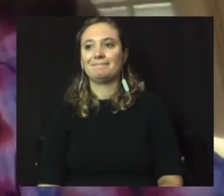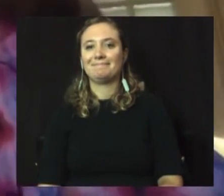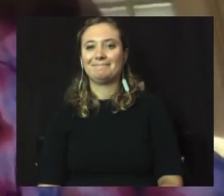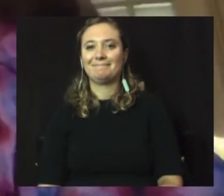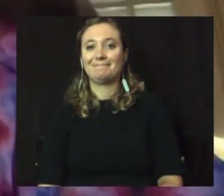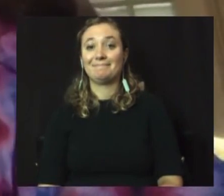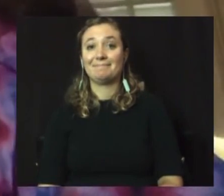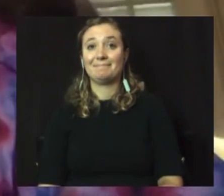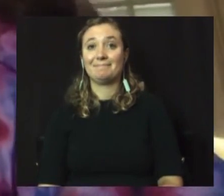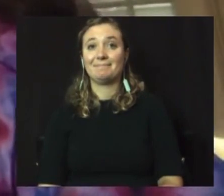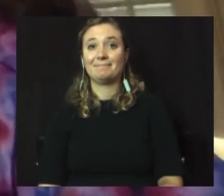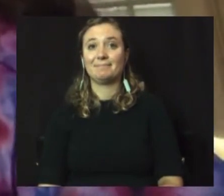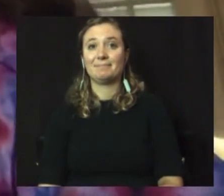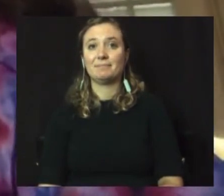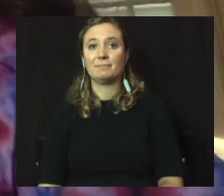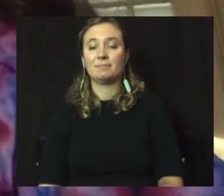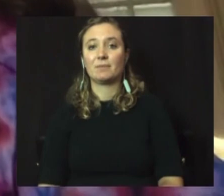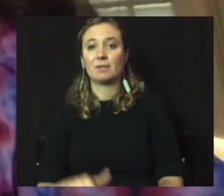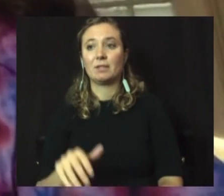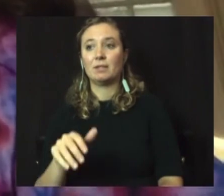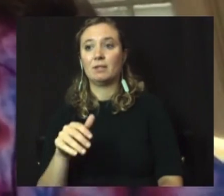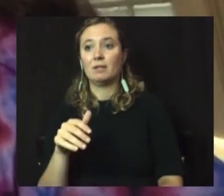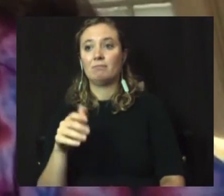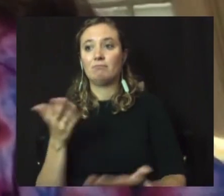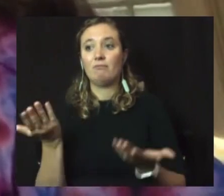any other questions, or are we saying goodbye?